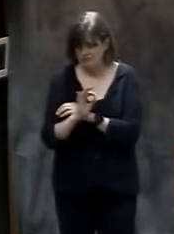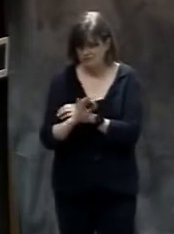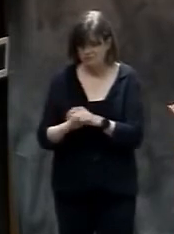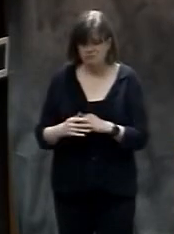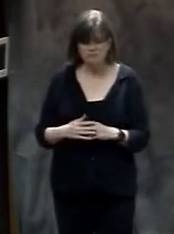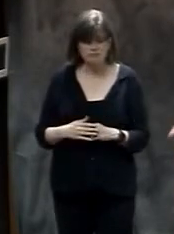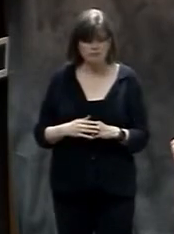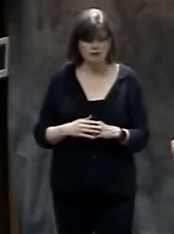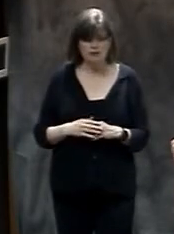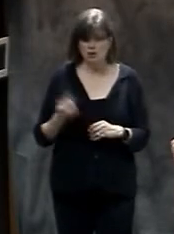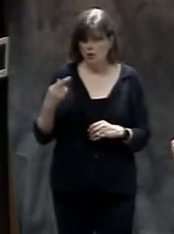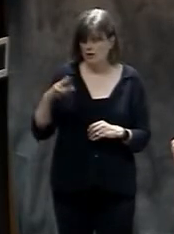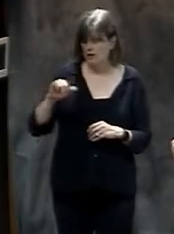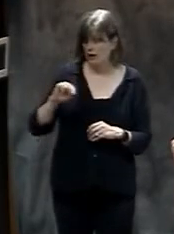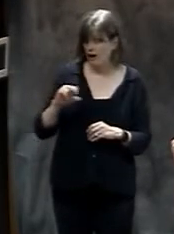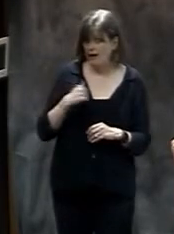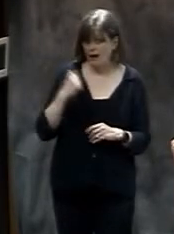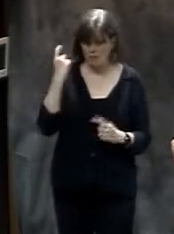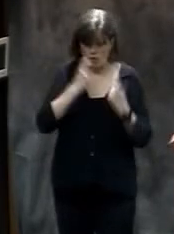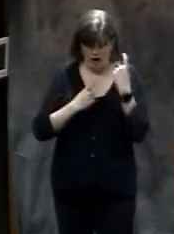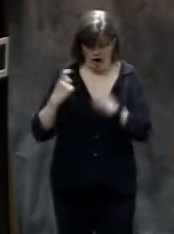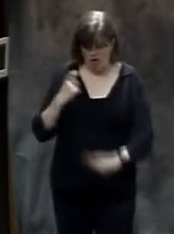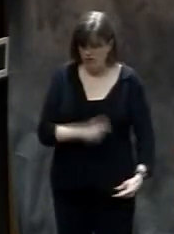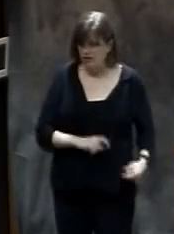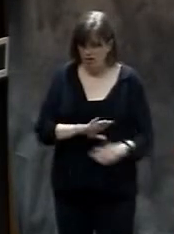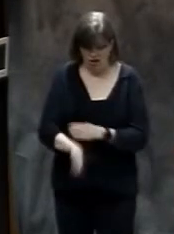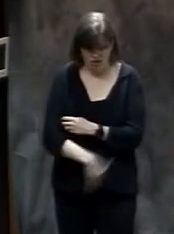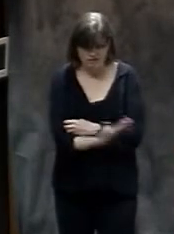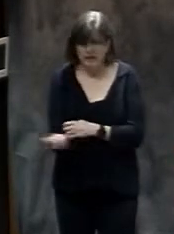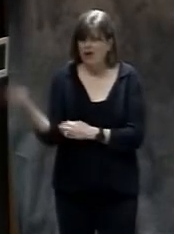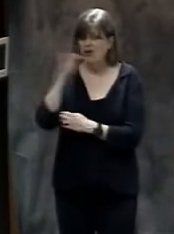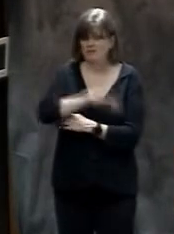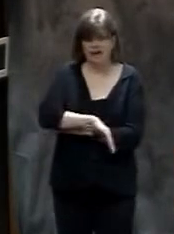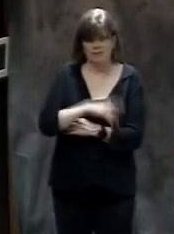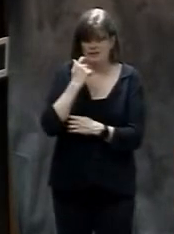example, I'm wearing repellent day and night because I don't want to get bitten.